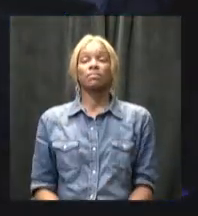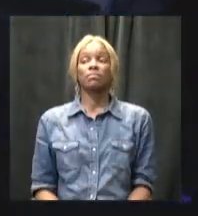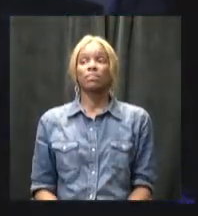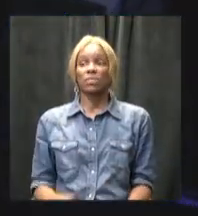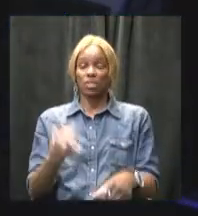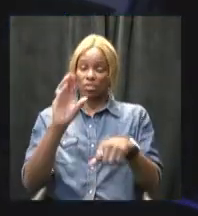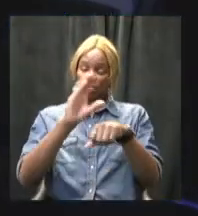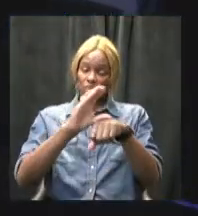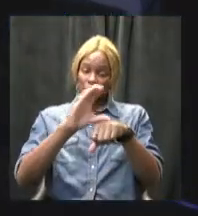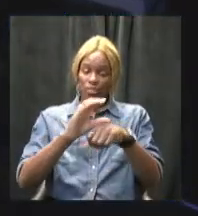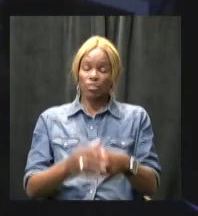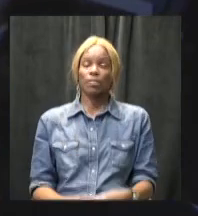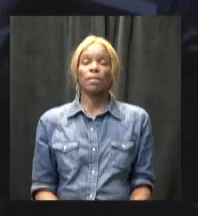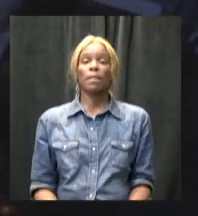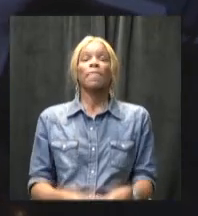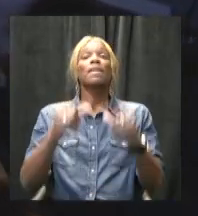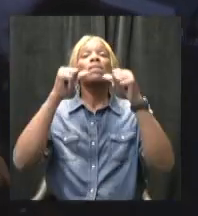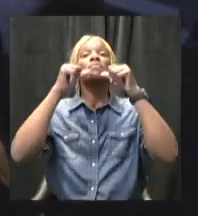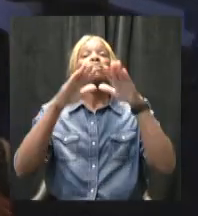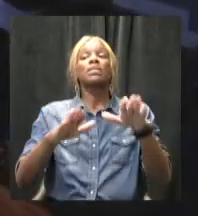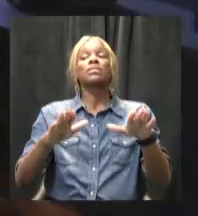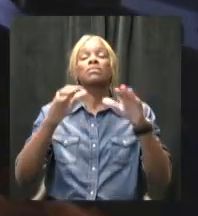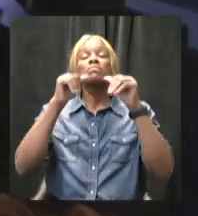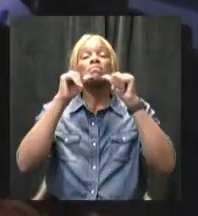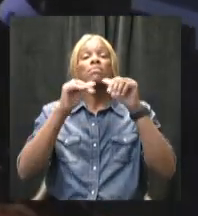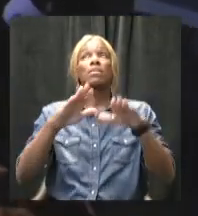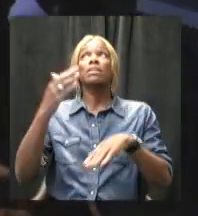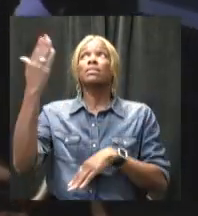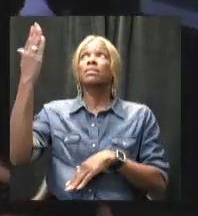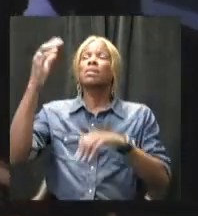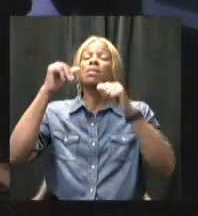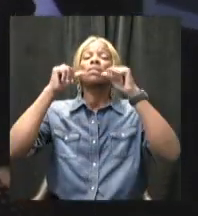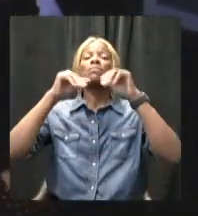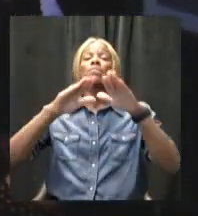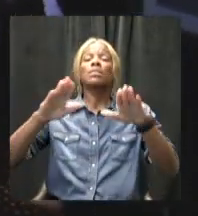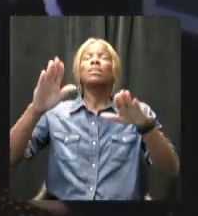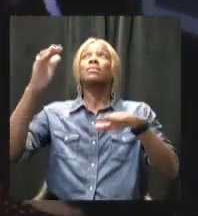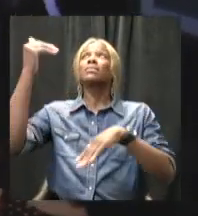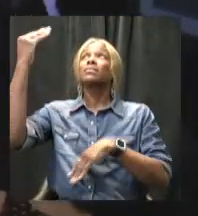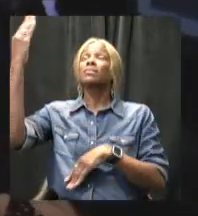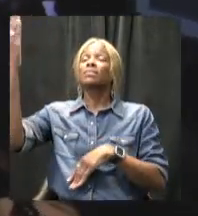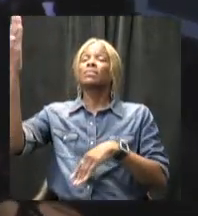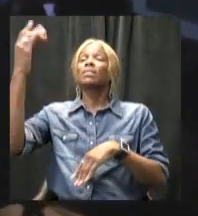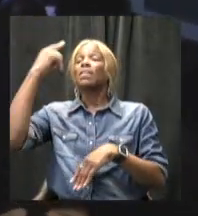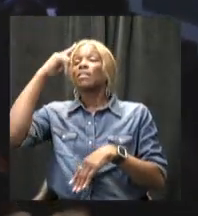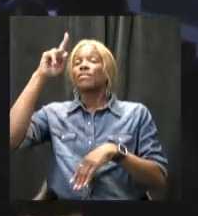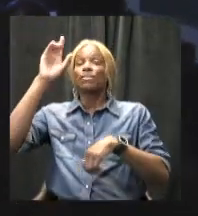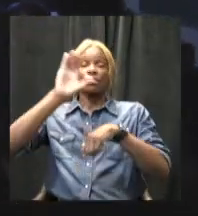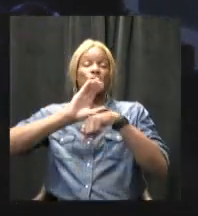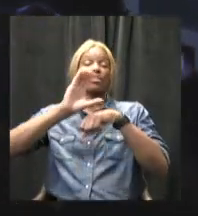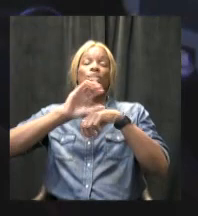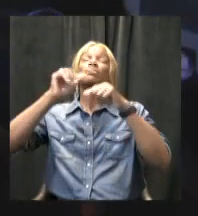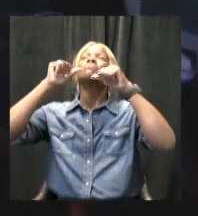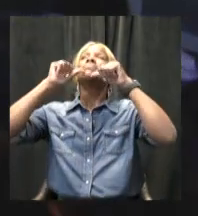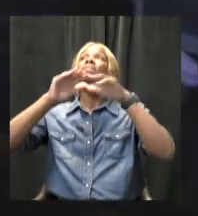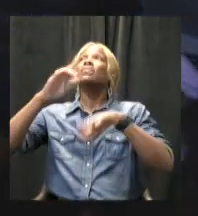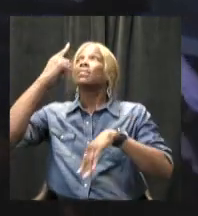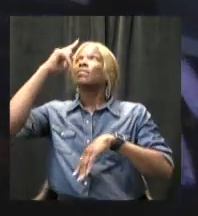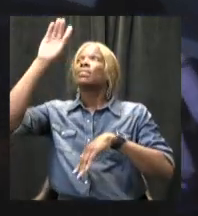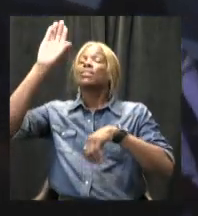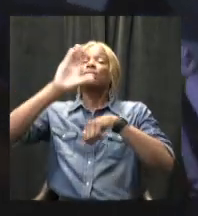church. Bless Him for the church. Bless Him. Bless Him for the church. Bless Him for the church.